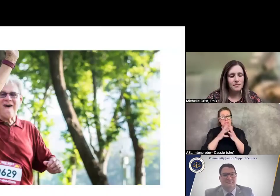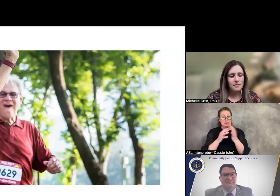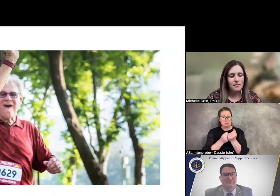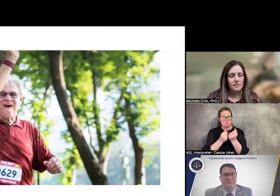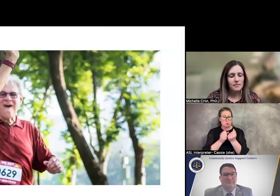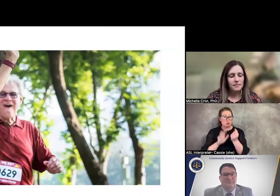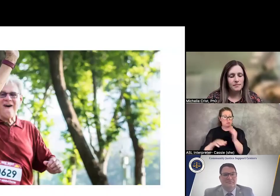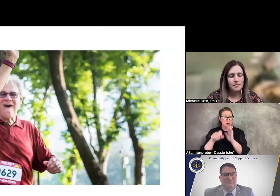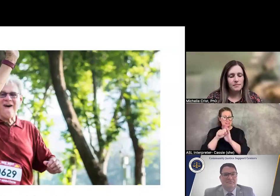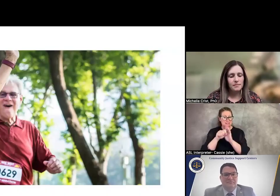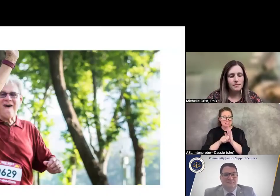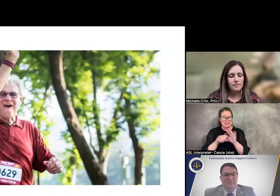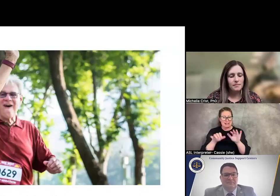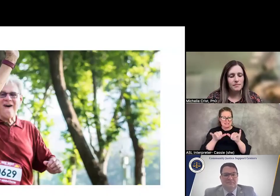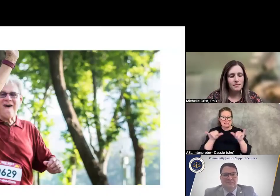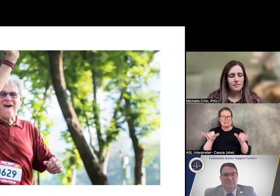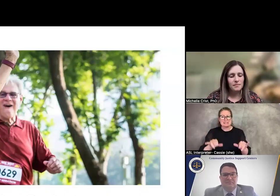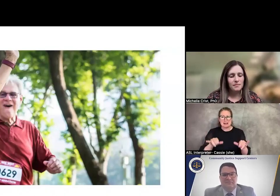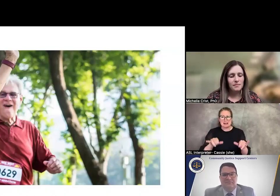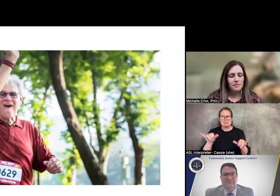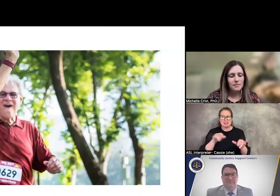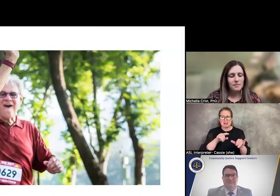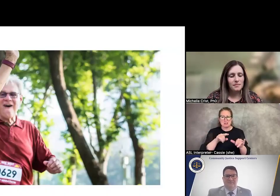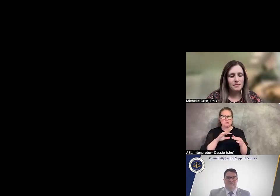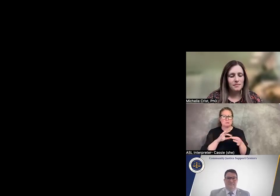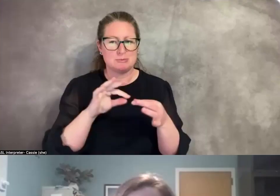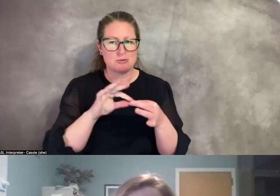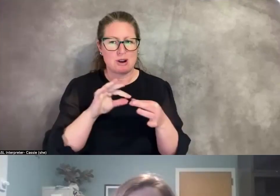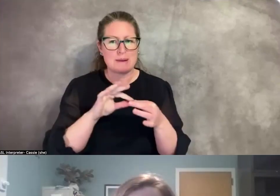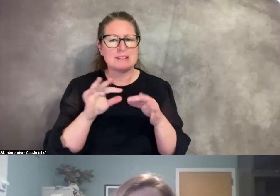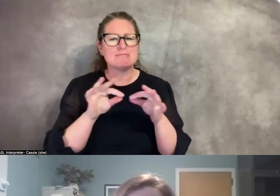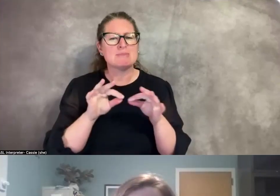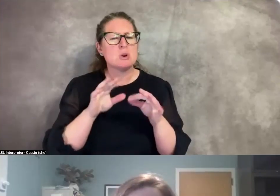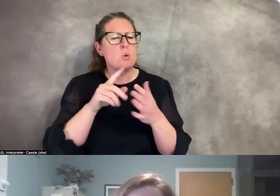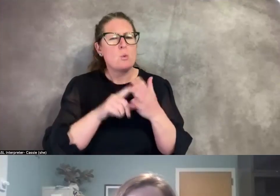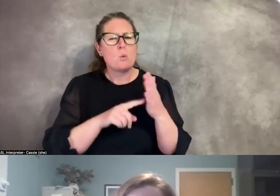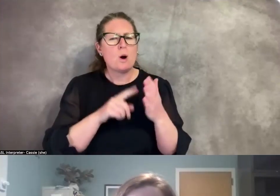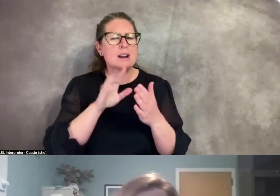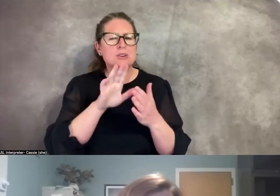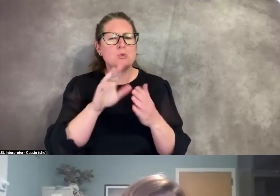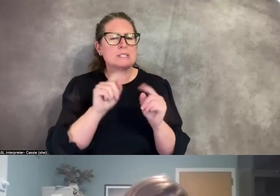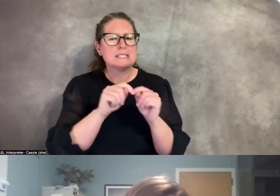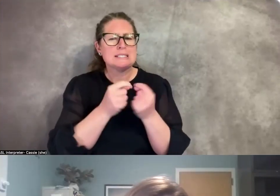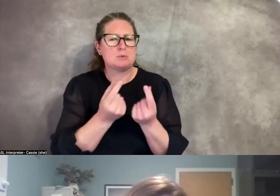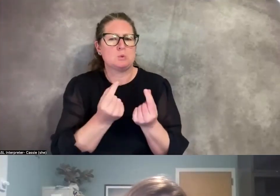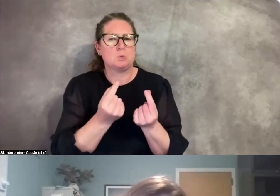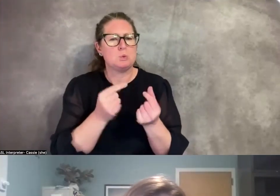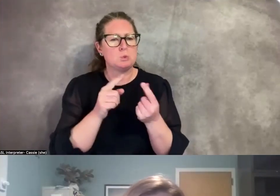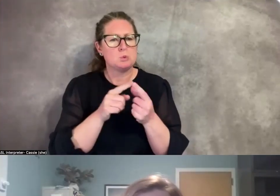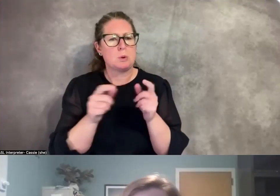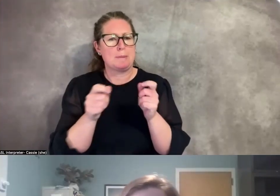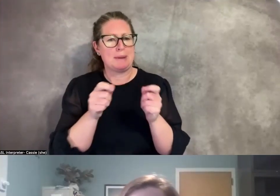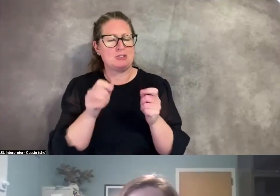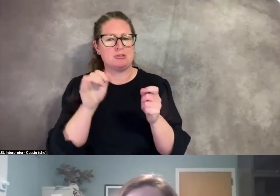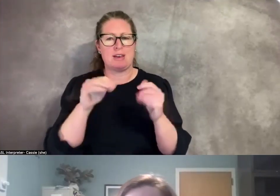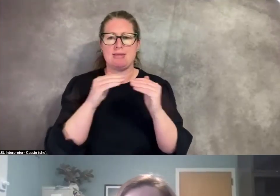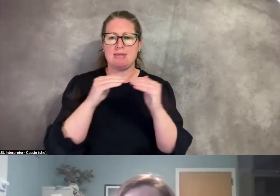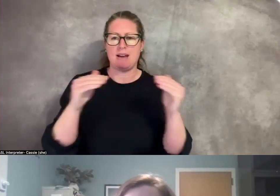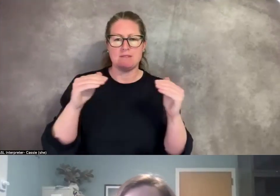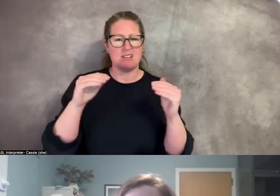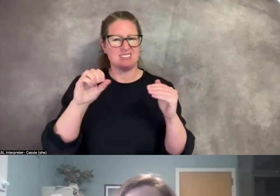state system, like you're describing, what are some of the things that your team does to manage work at this scale?